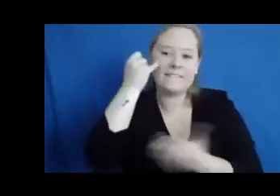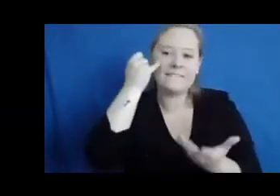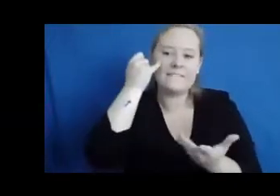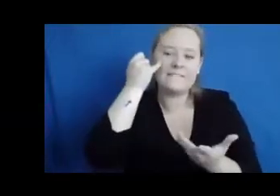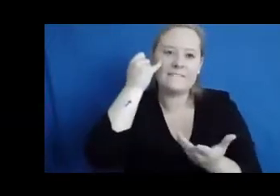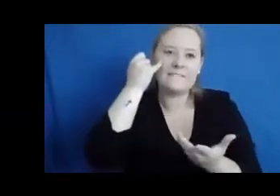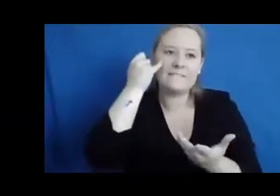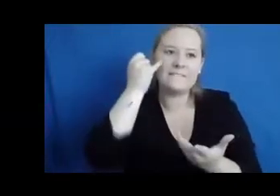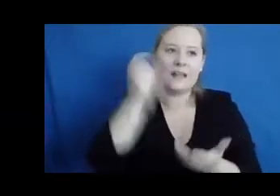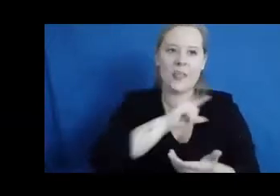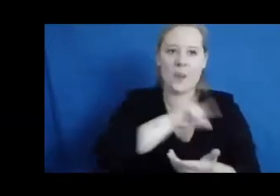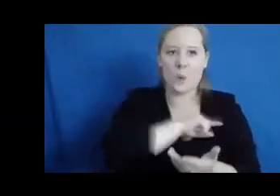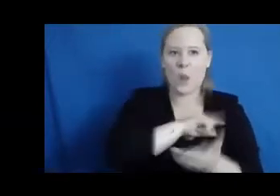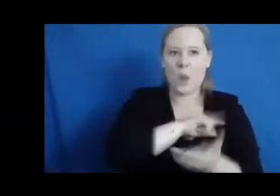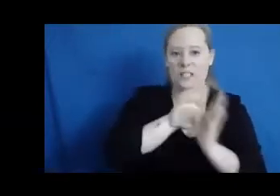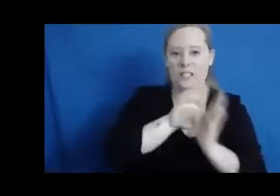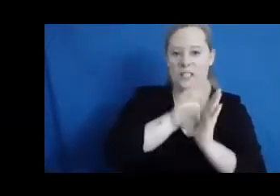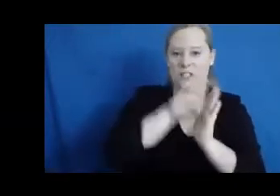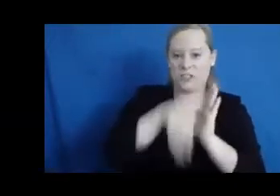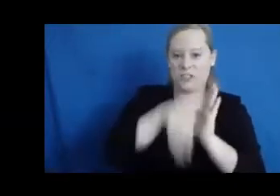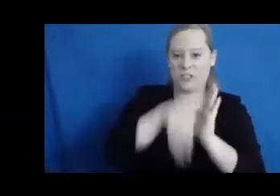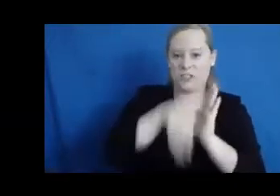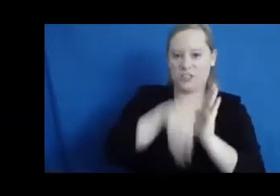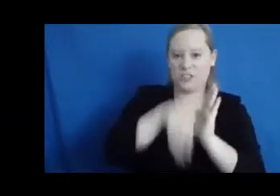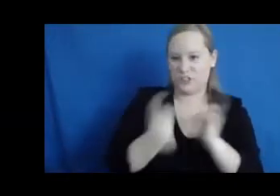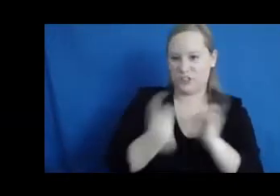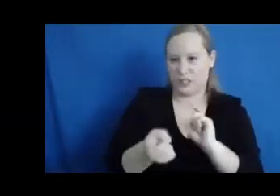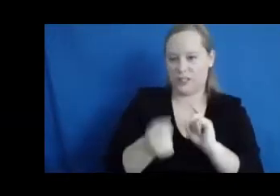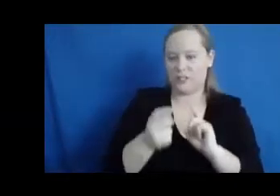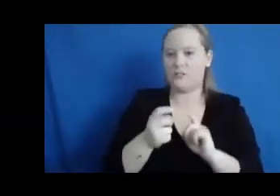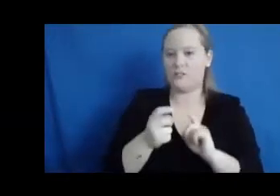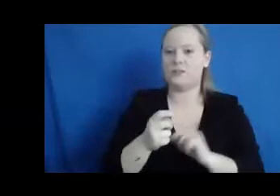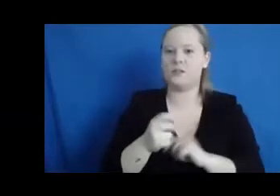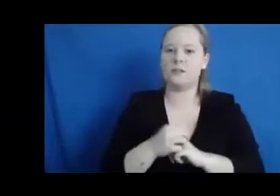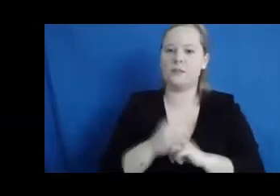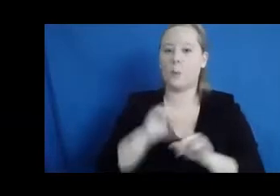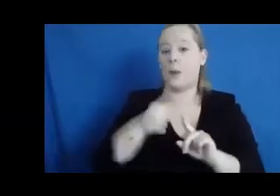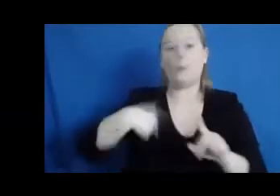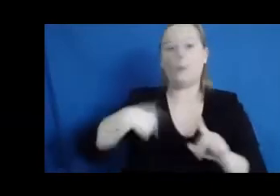quality fluctuations during the time when we're not actually out there sampling.